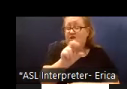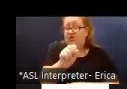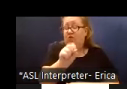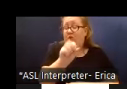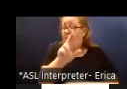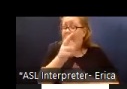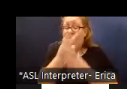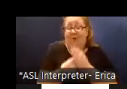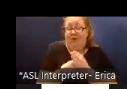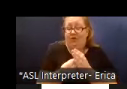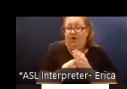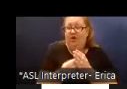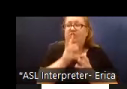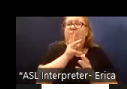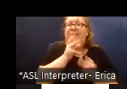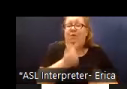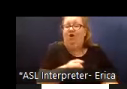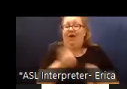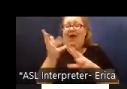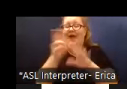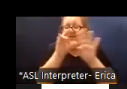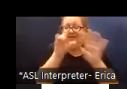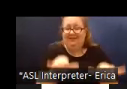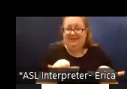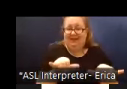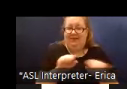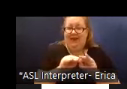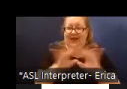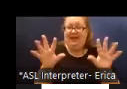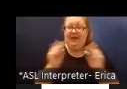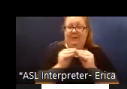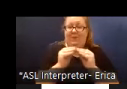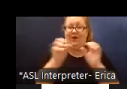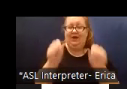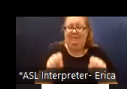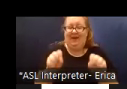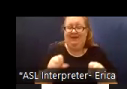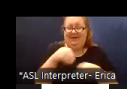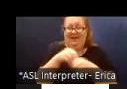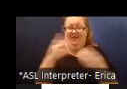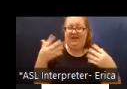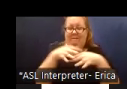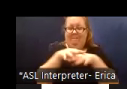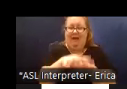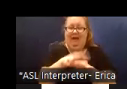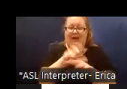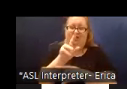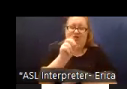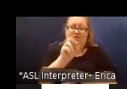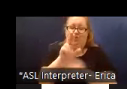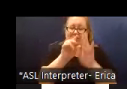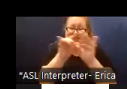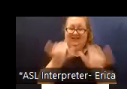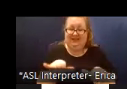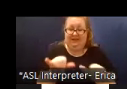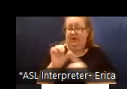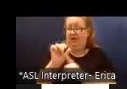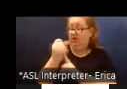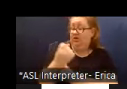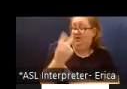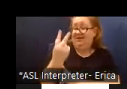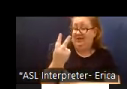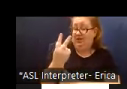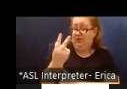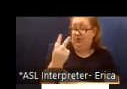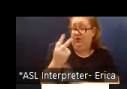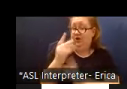system and clear more capacity within the combined sewer system. So scenario 2, from a drainage